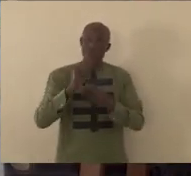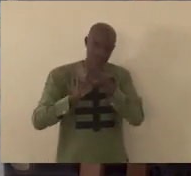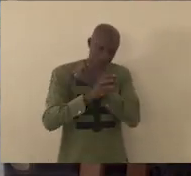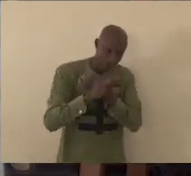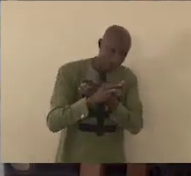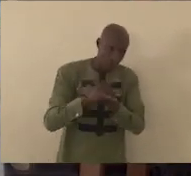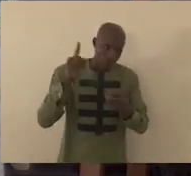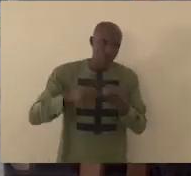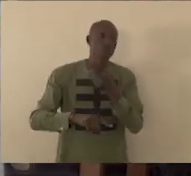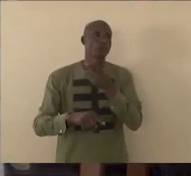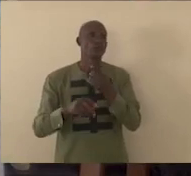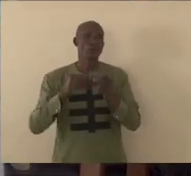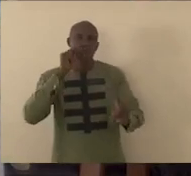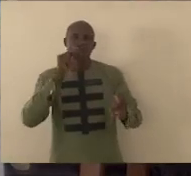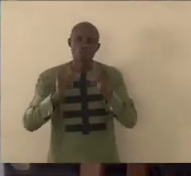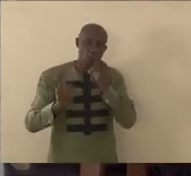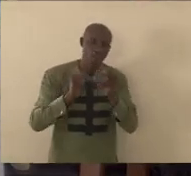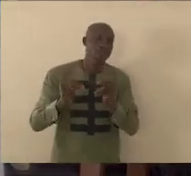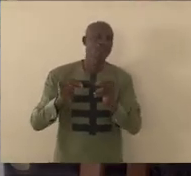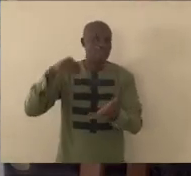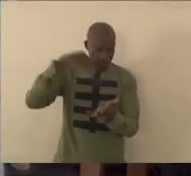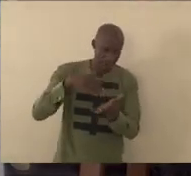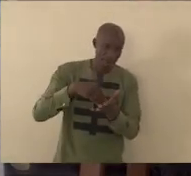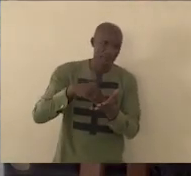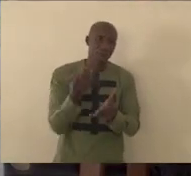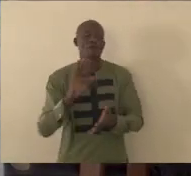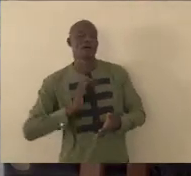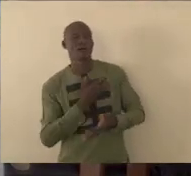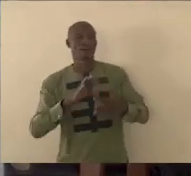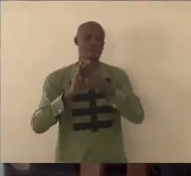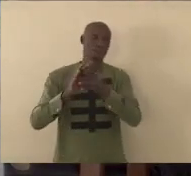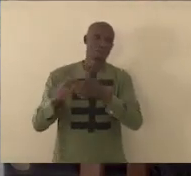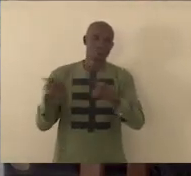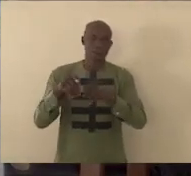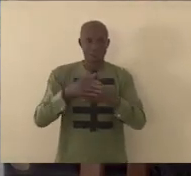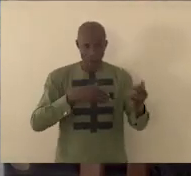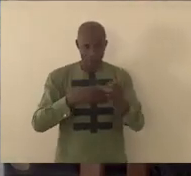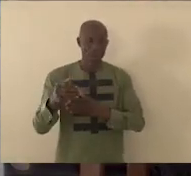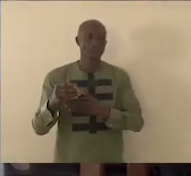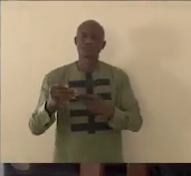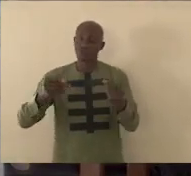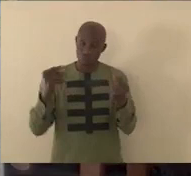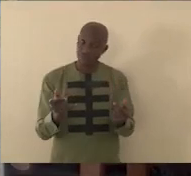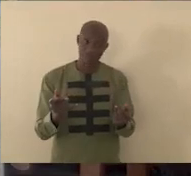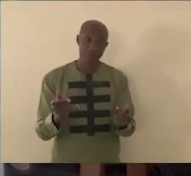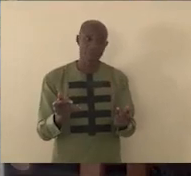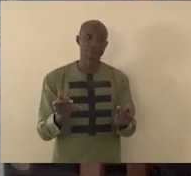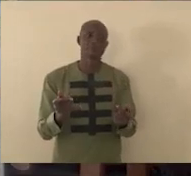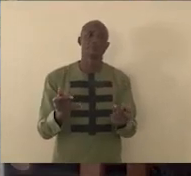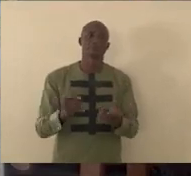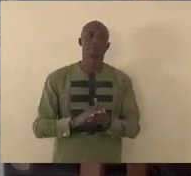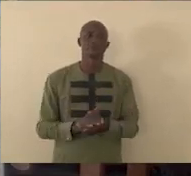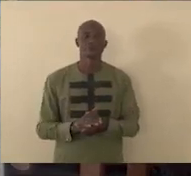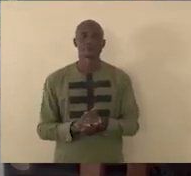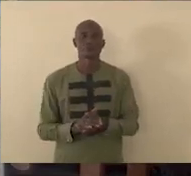a renegotiation of the terms and conditions of our union as a matter of utmost urgency and priority